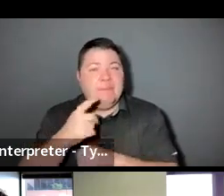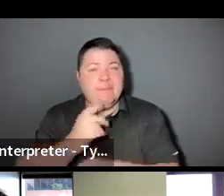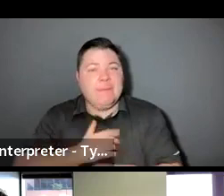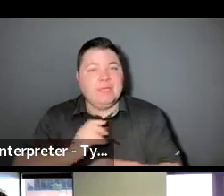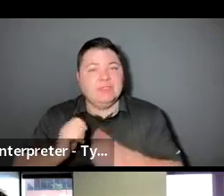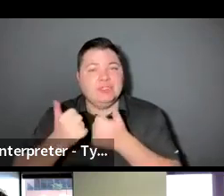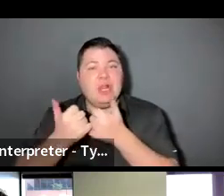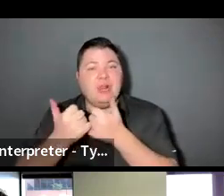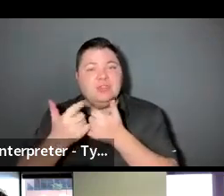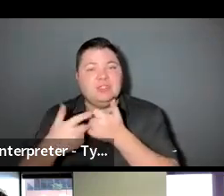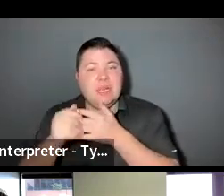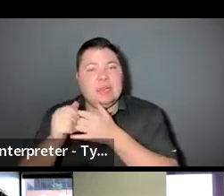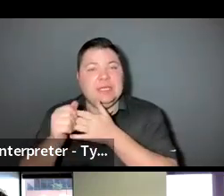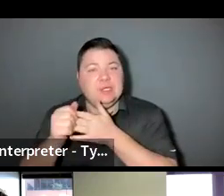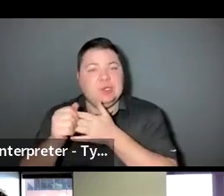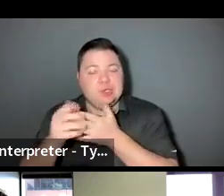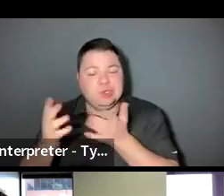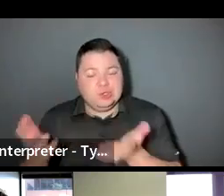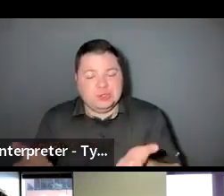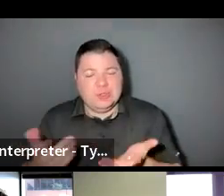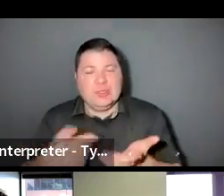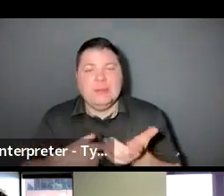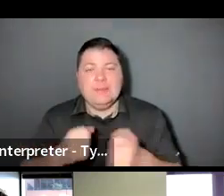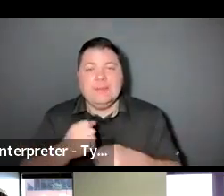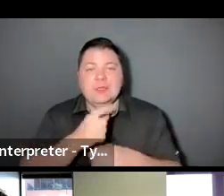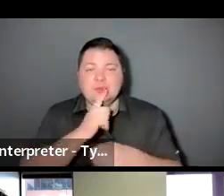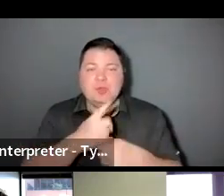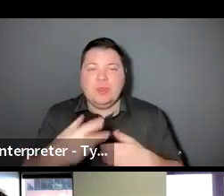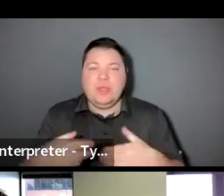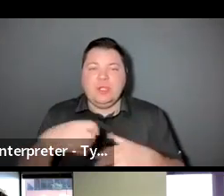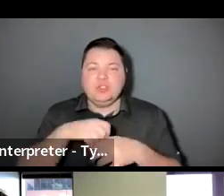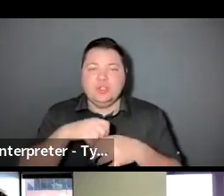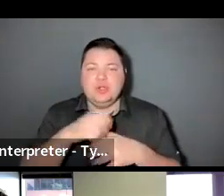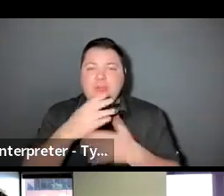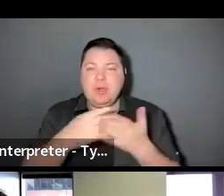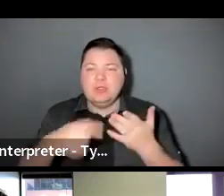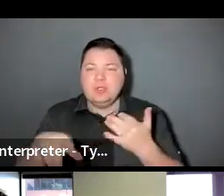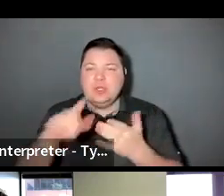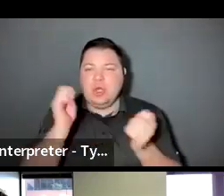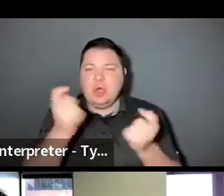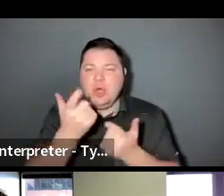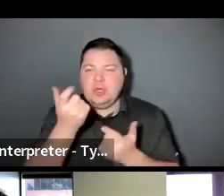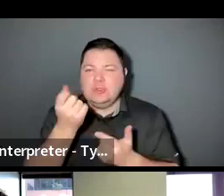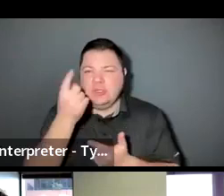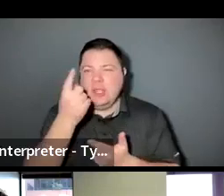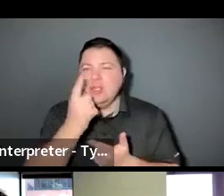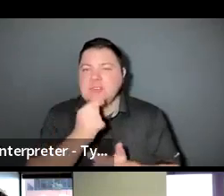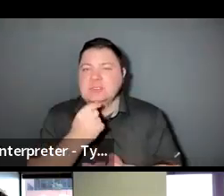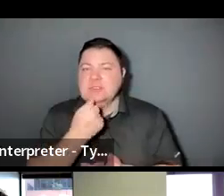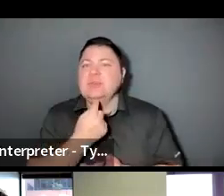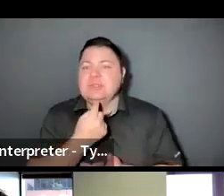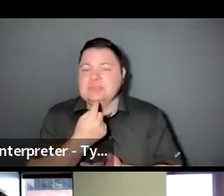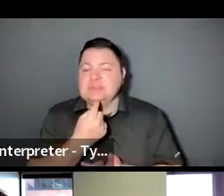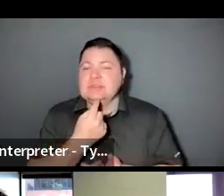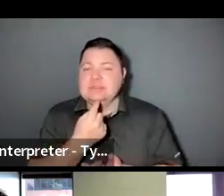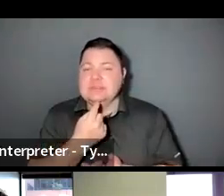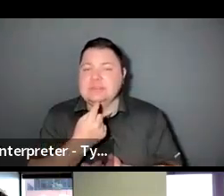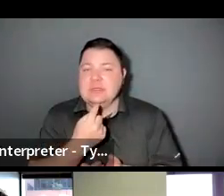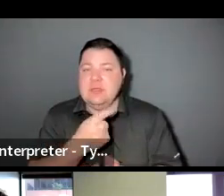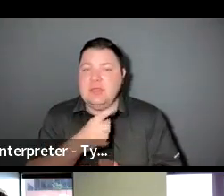just ensuring that the internal components within the company all understand and realize the significance of